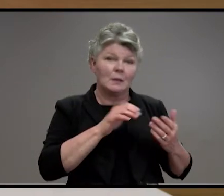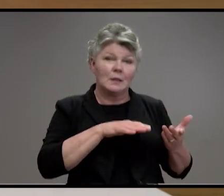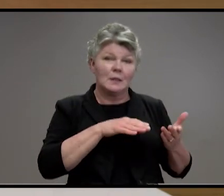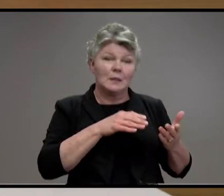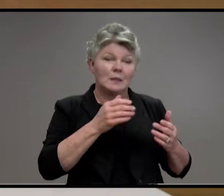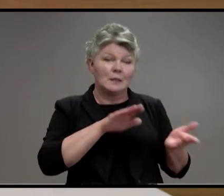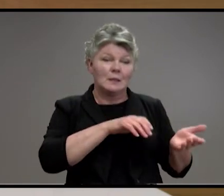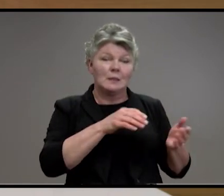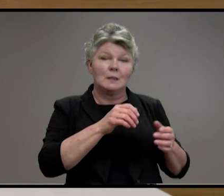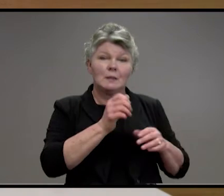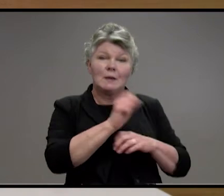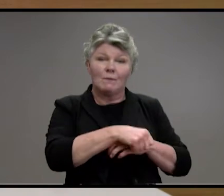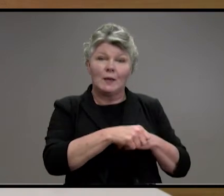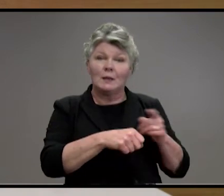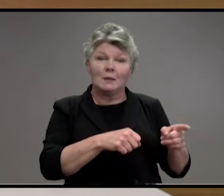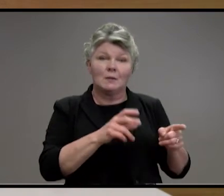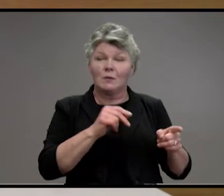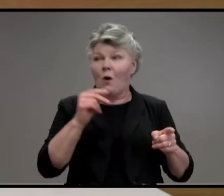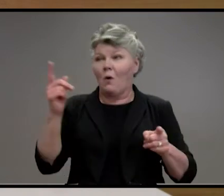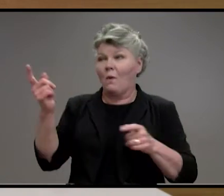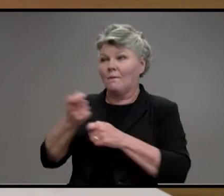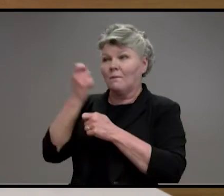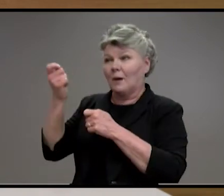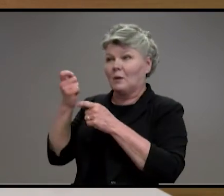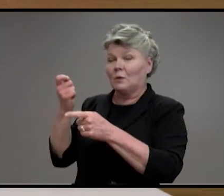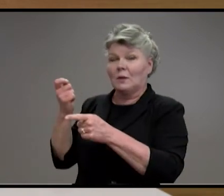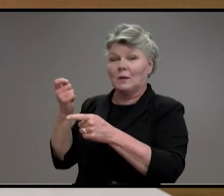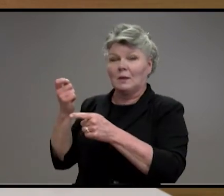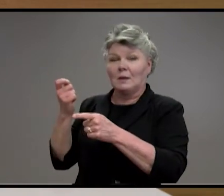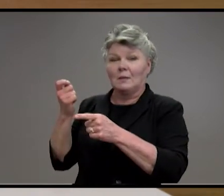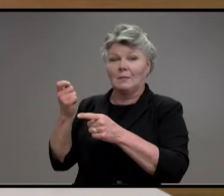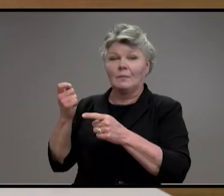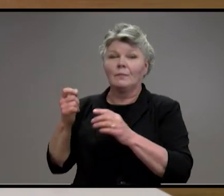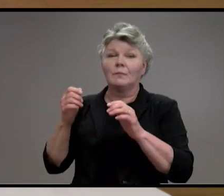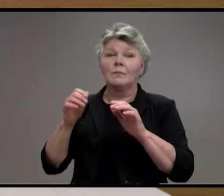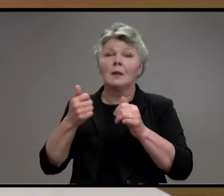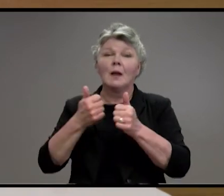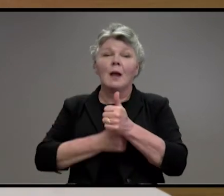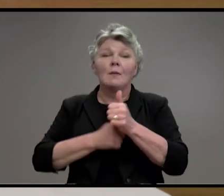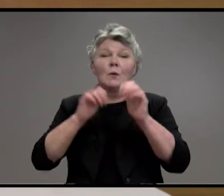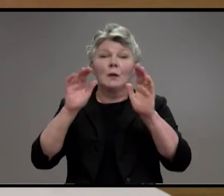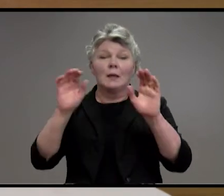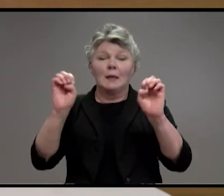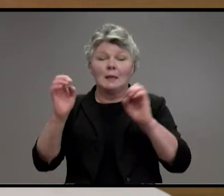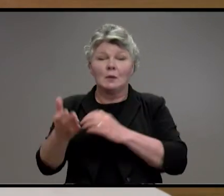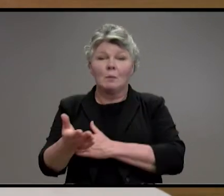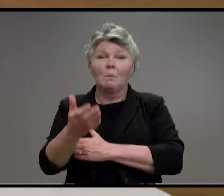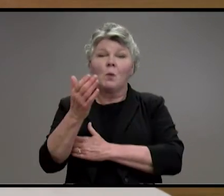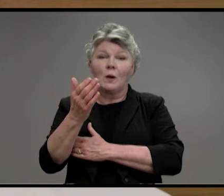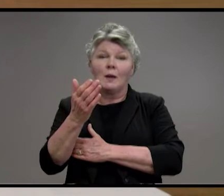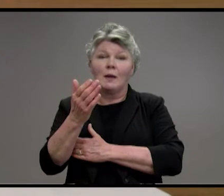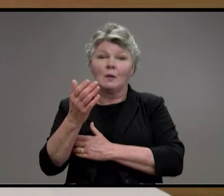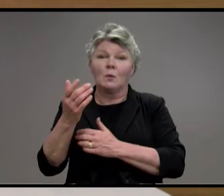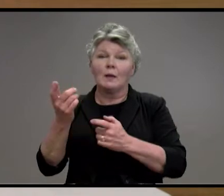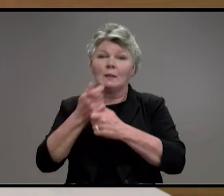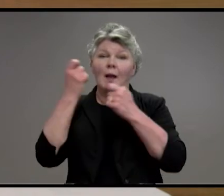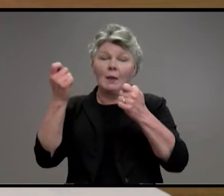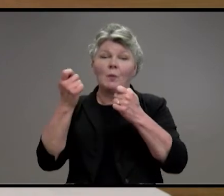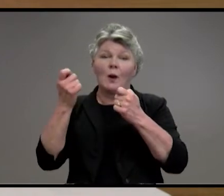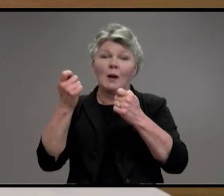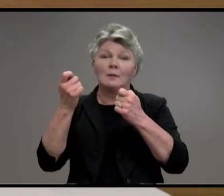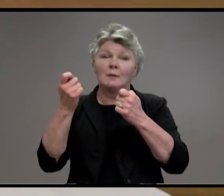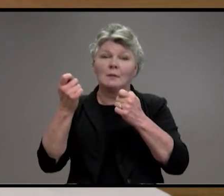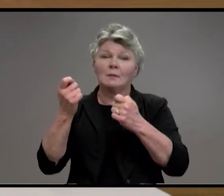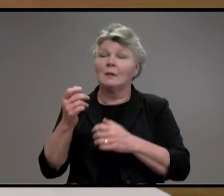Tragedy becomes triumph for God's people every Easter morn. So join all God's people in celebrating the victory